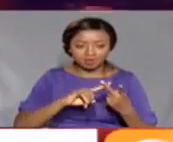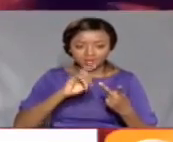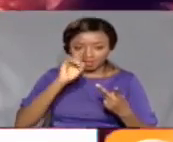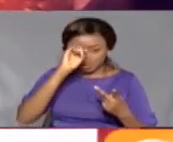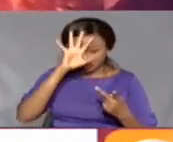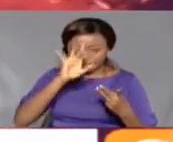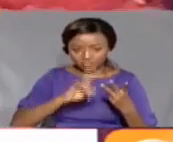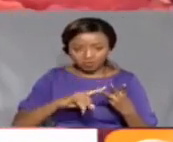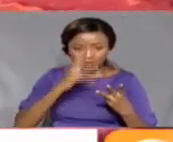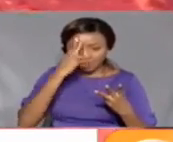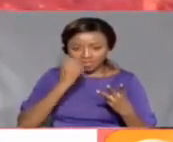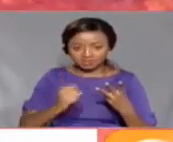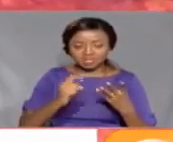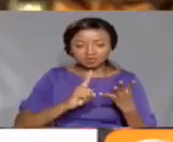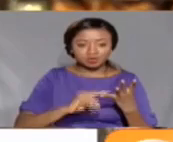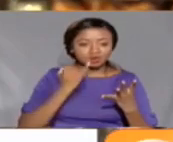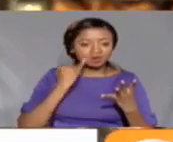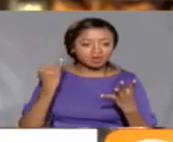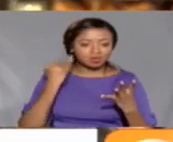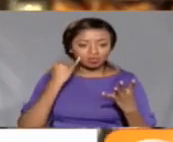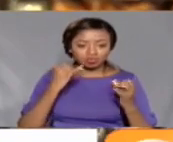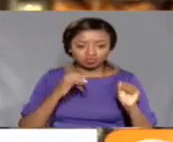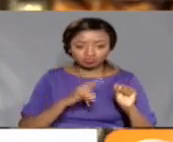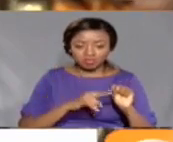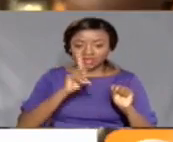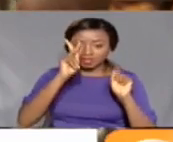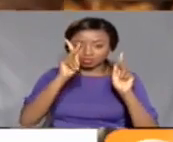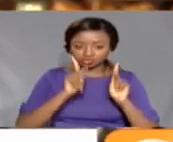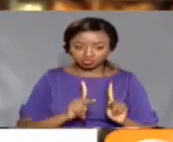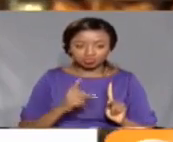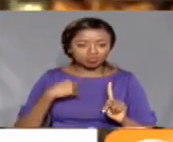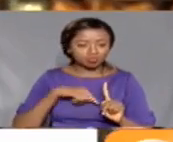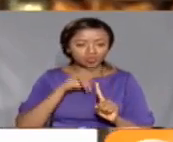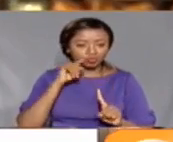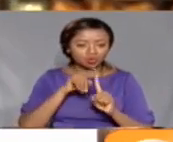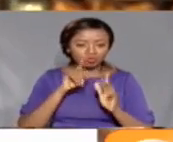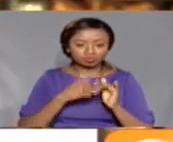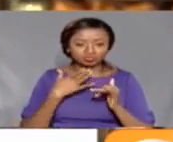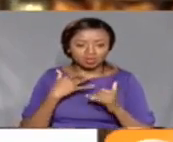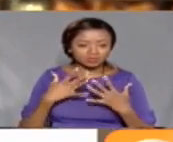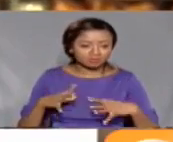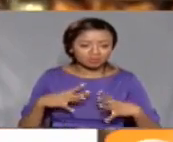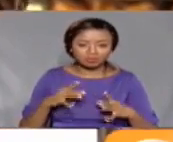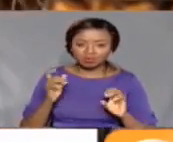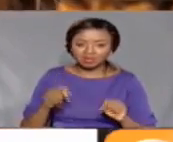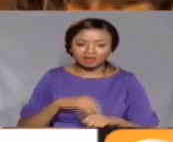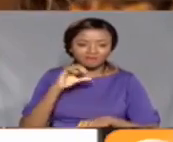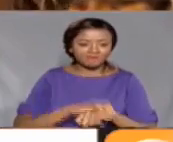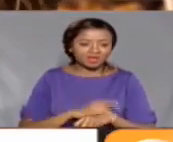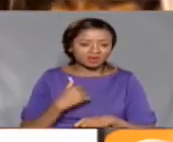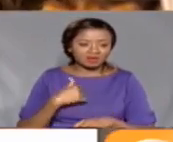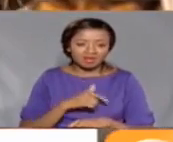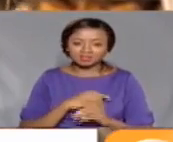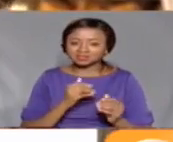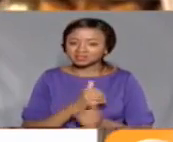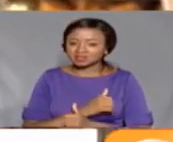Kajiado, Nakuru and Kisumu. So we're bringing the aspect of convenience in retail. So we're never found inside a mall as Quickmart. You'll